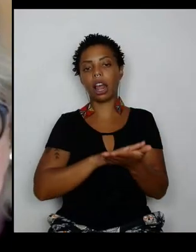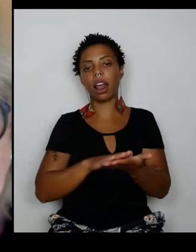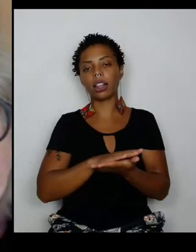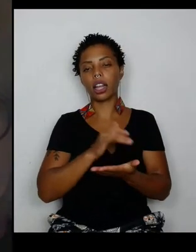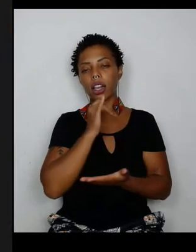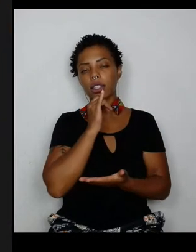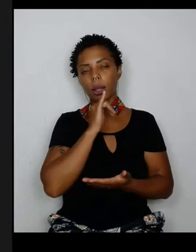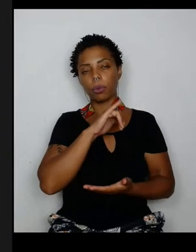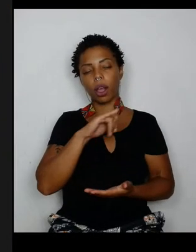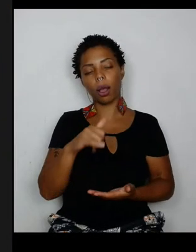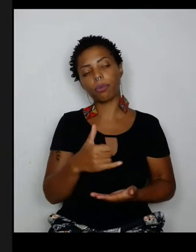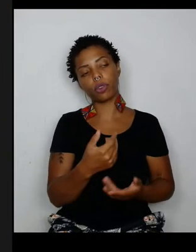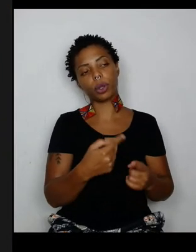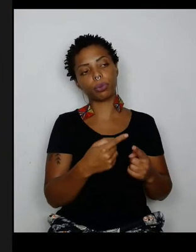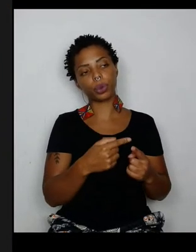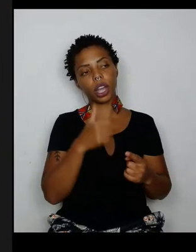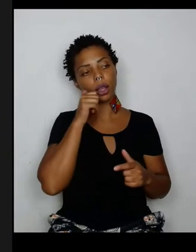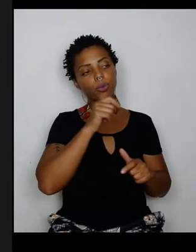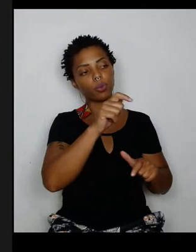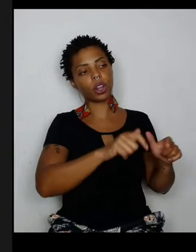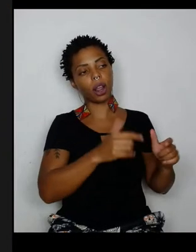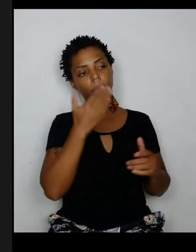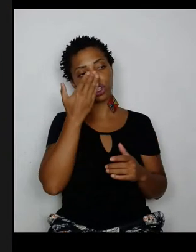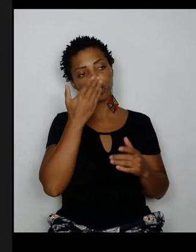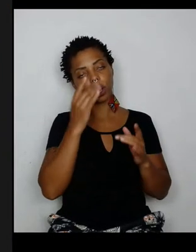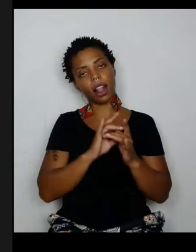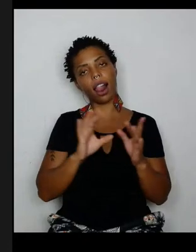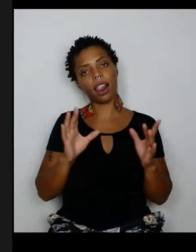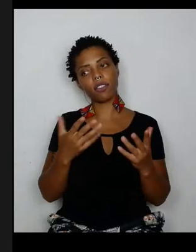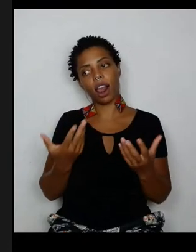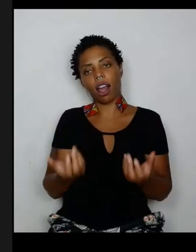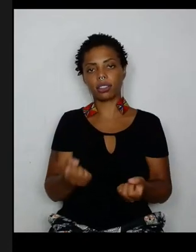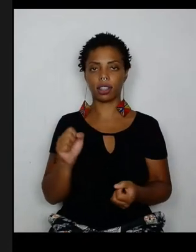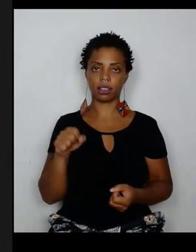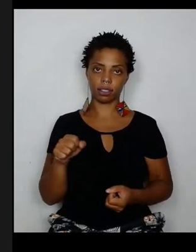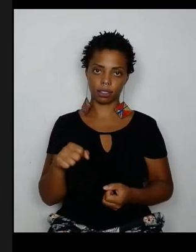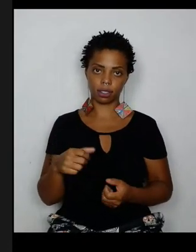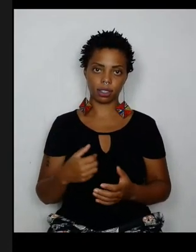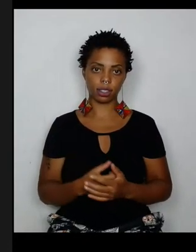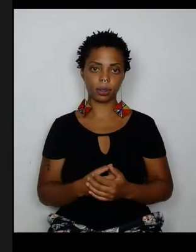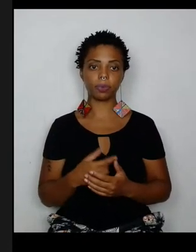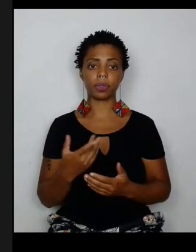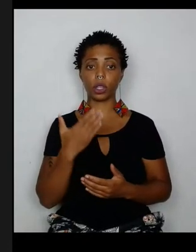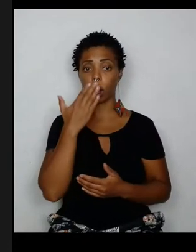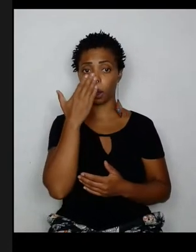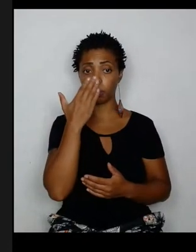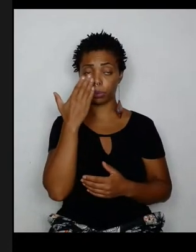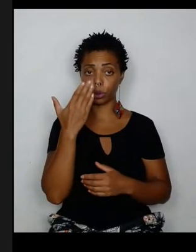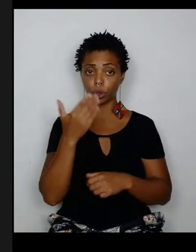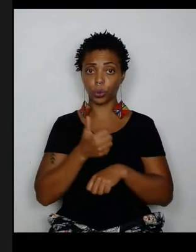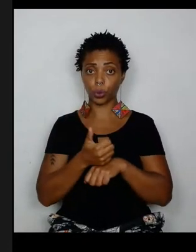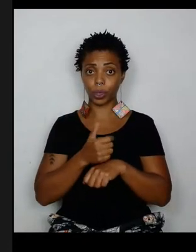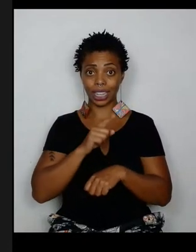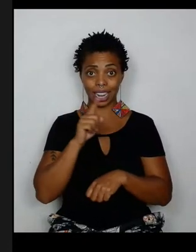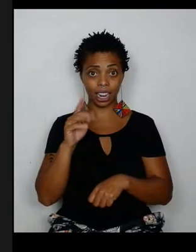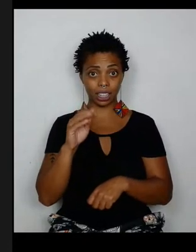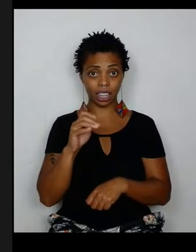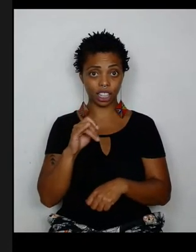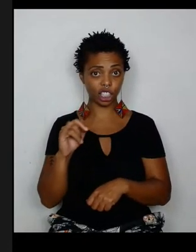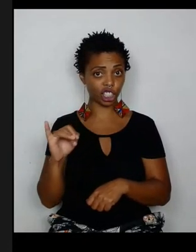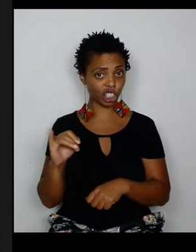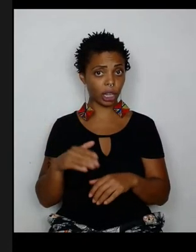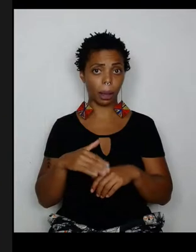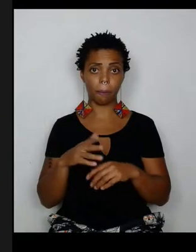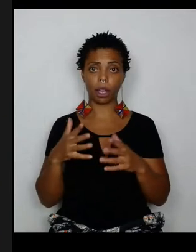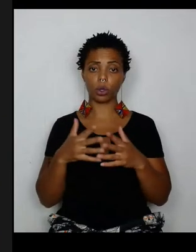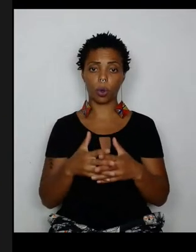the question of prostitution in tahiti is a more complicated one though i don't know about his his sexual practices in paris in terms of prostitutes there were